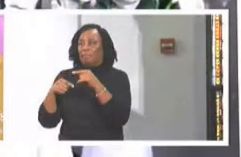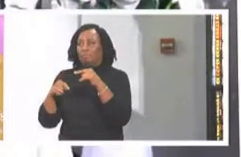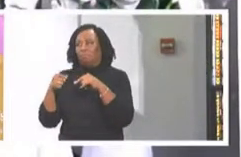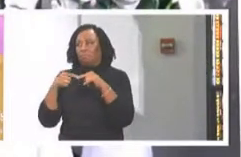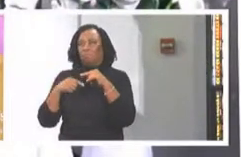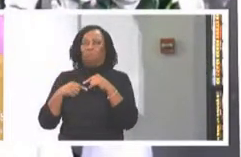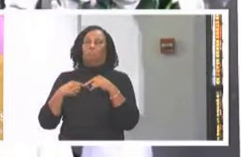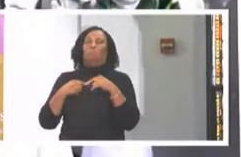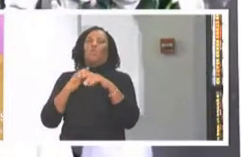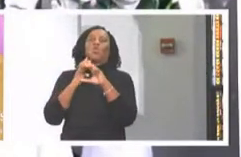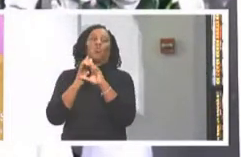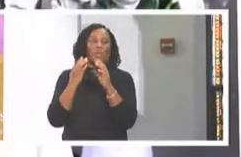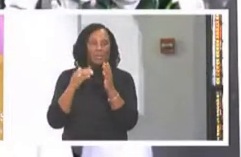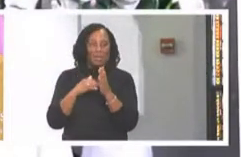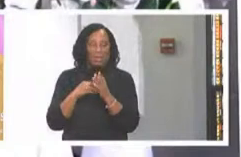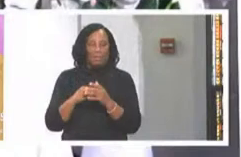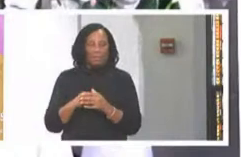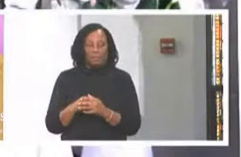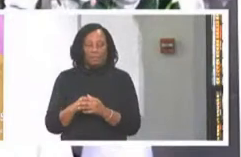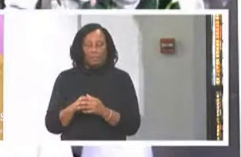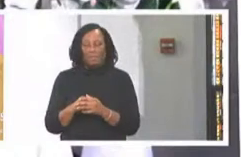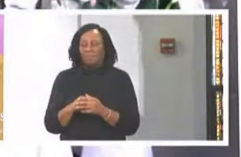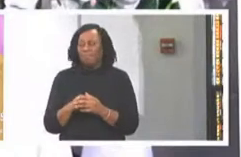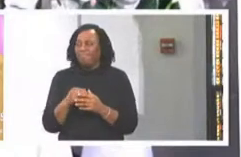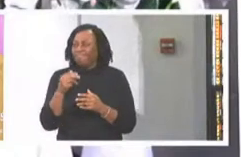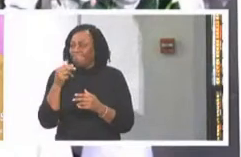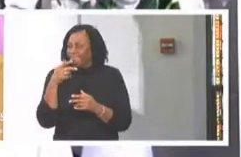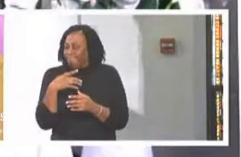disappeared. Funny thing about commitment.